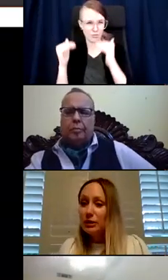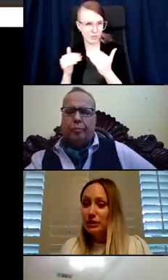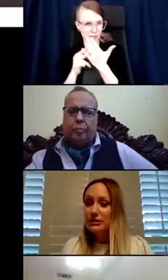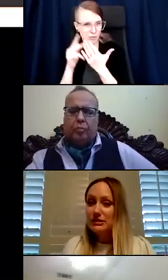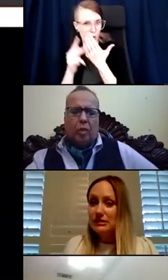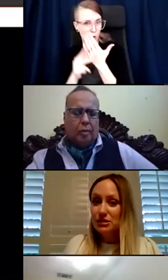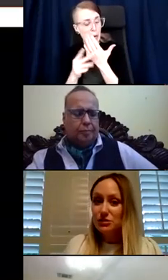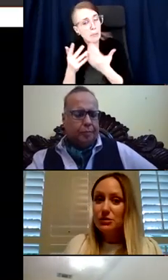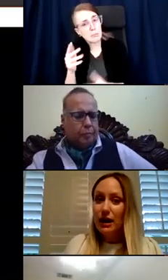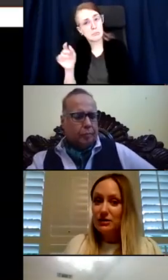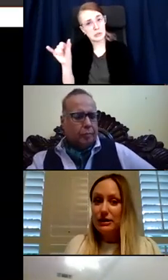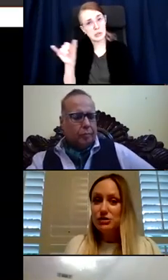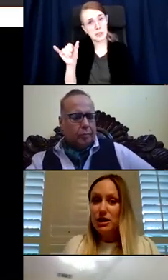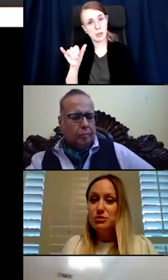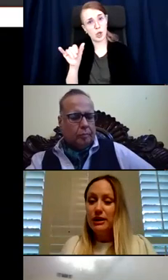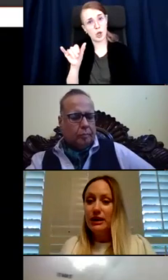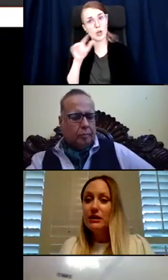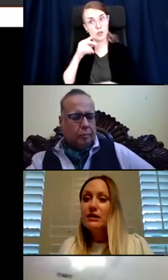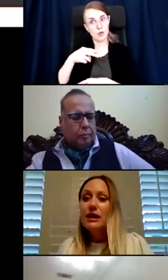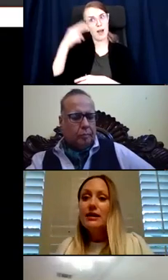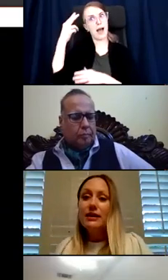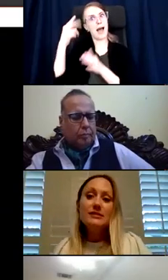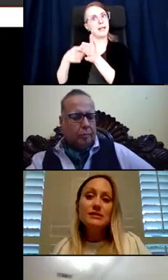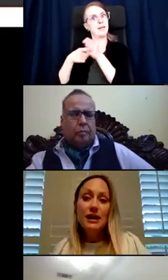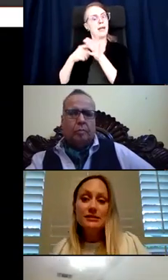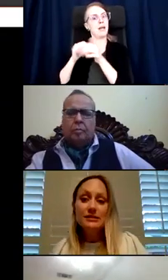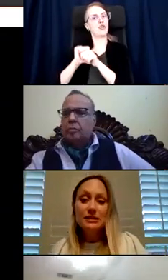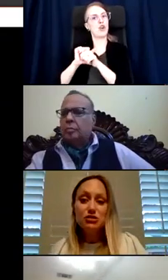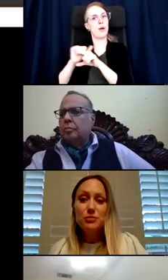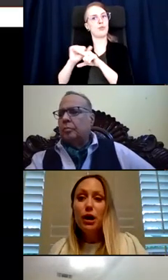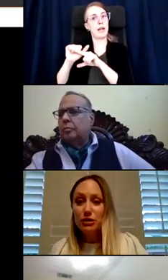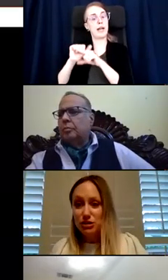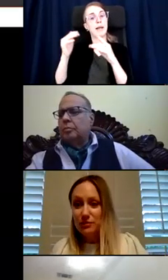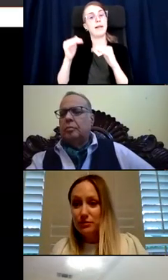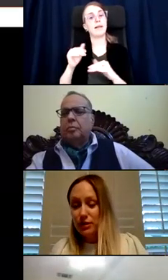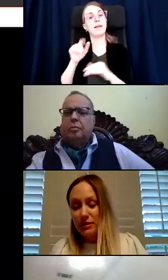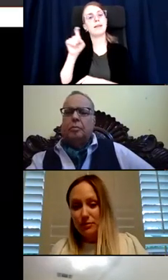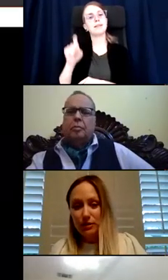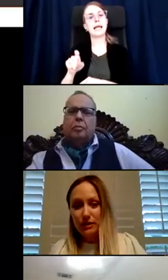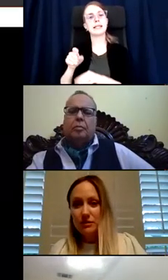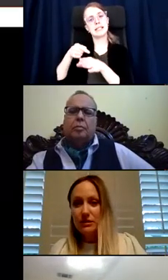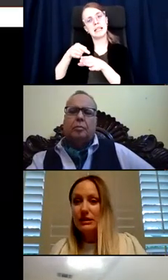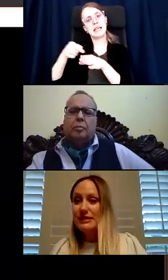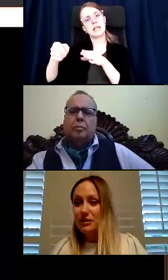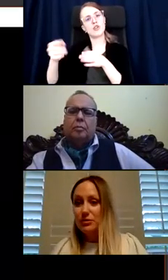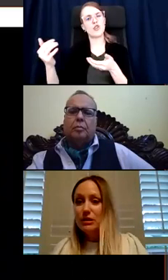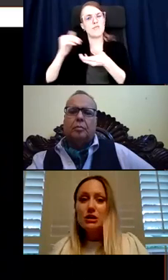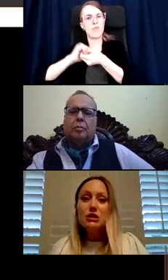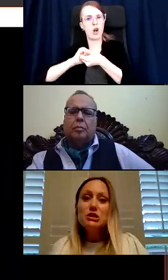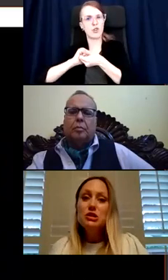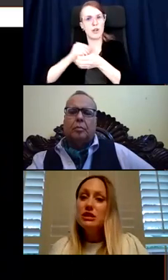very similar to high demand job training, and that is the Texas Industry Partnership Grant Program,